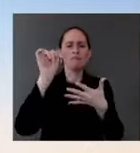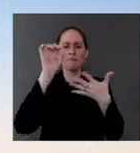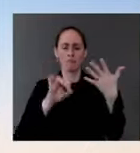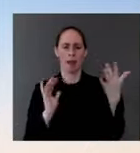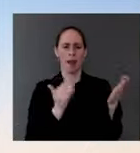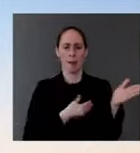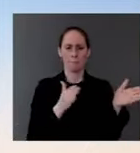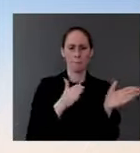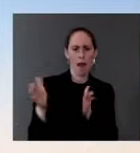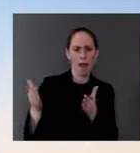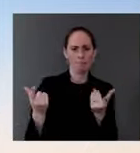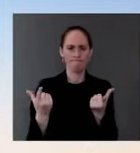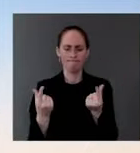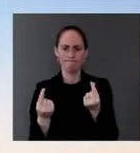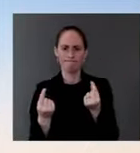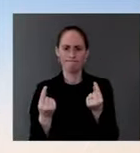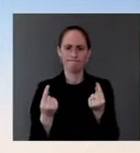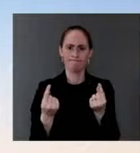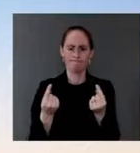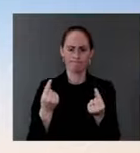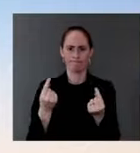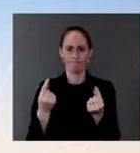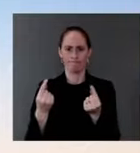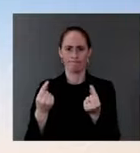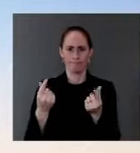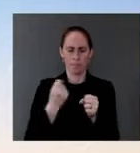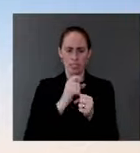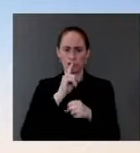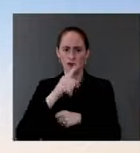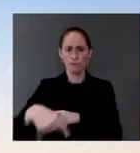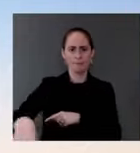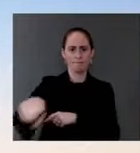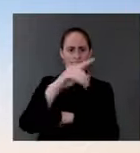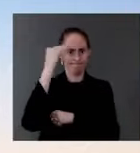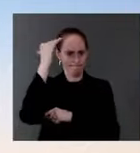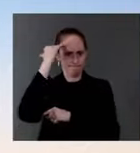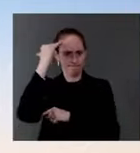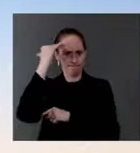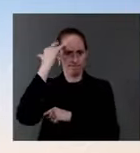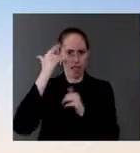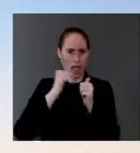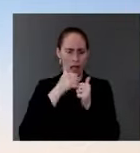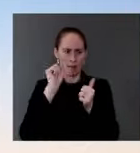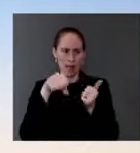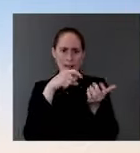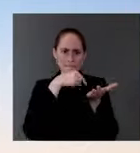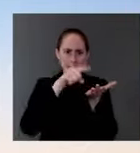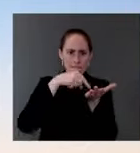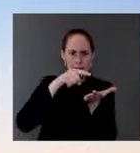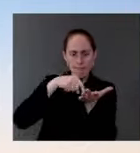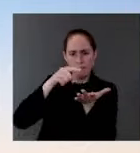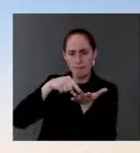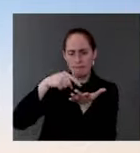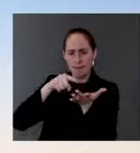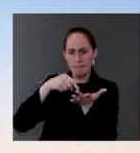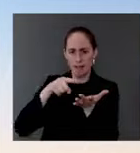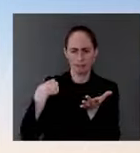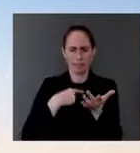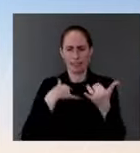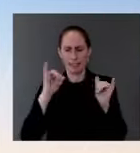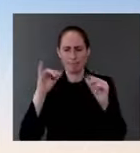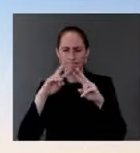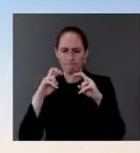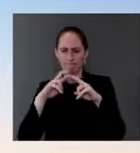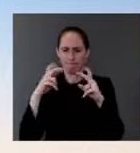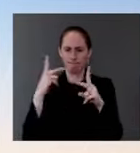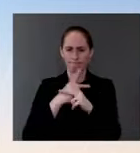repayment plan. We're still assessing the impact of the Omicron variant, but a smooth transition back into repayment is a high priority for